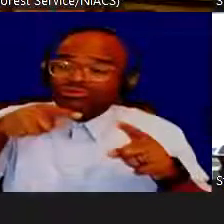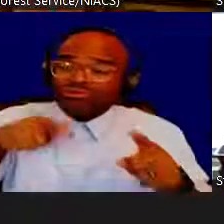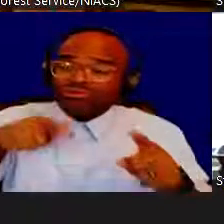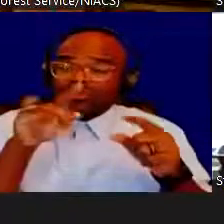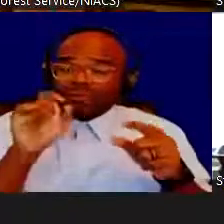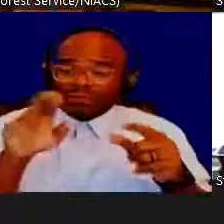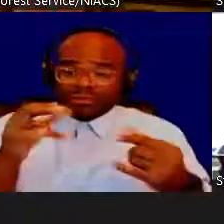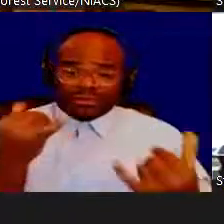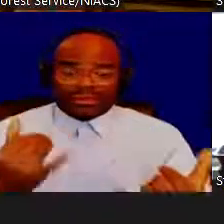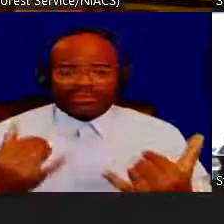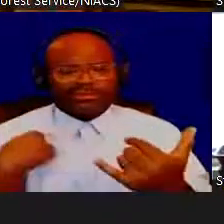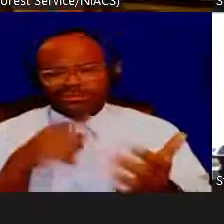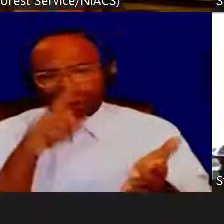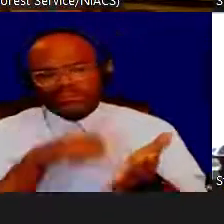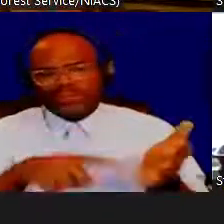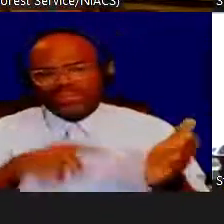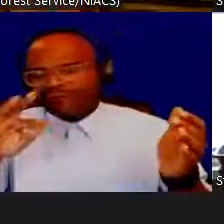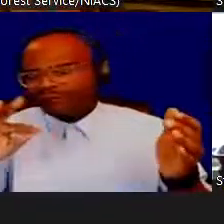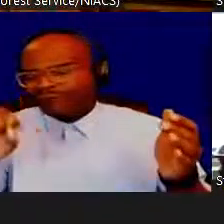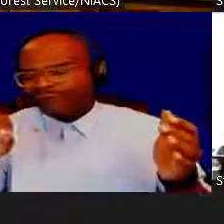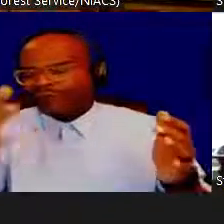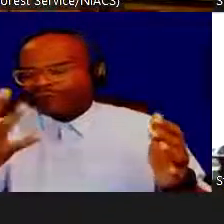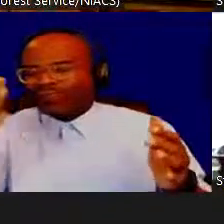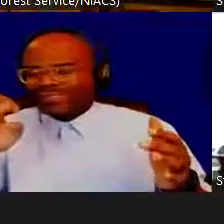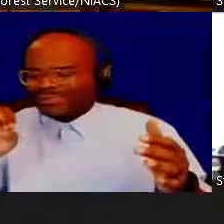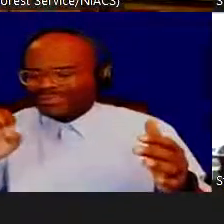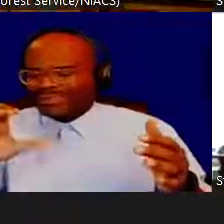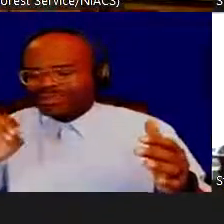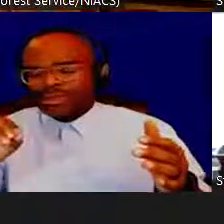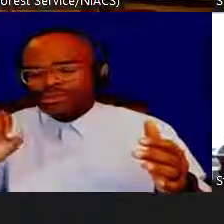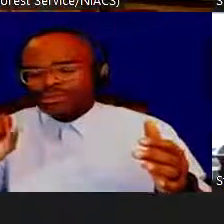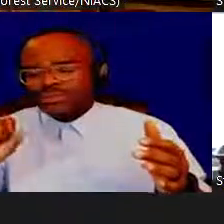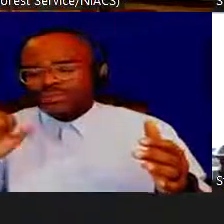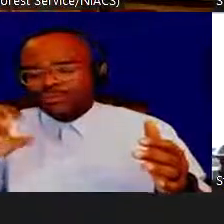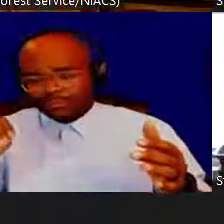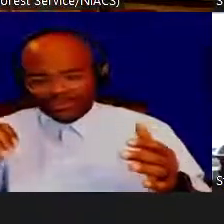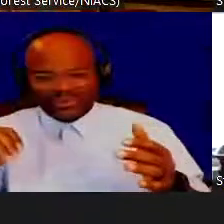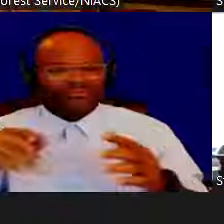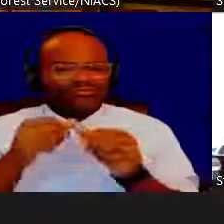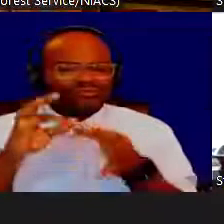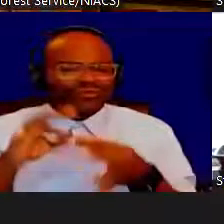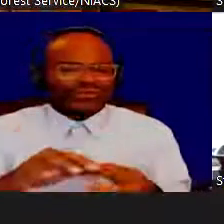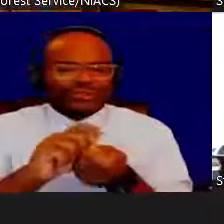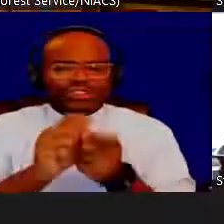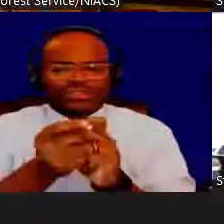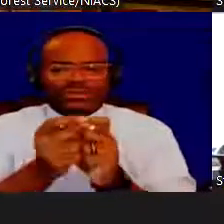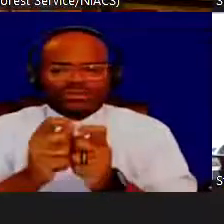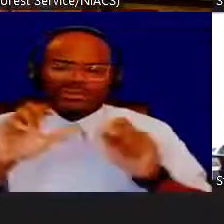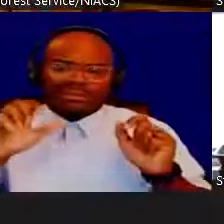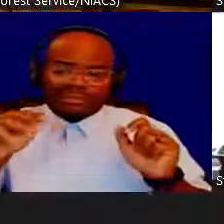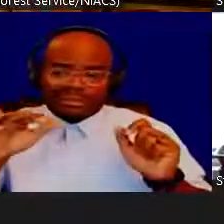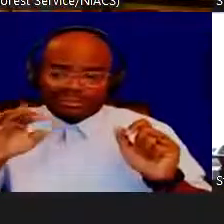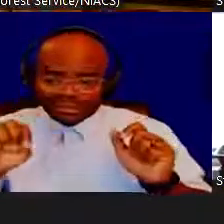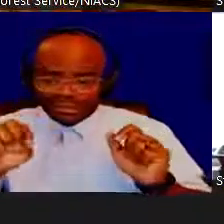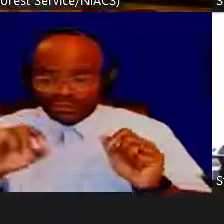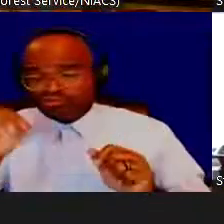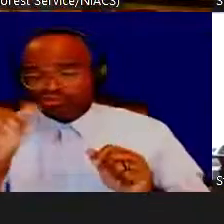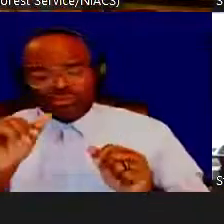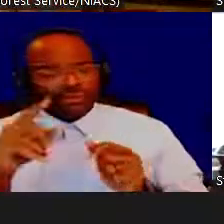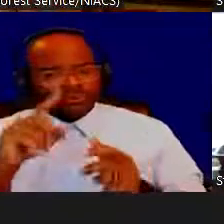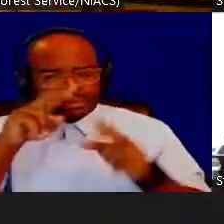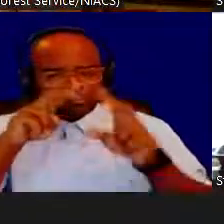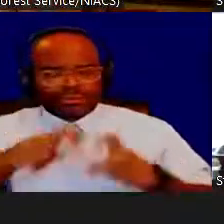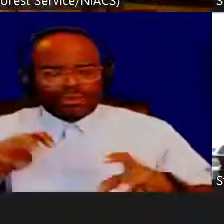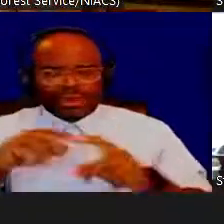have looked at forest ecosystems and their composition and structure under a changing climate, and then also explored how that influences